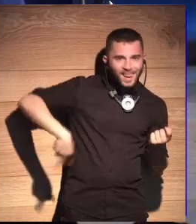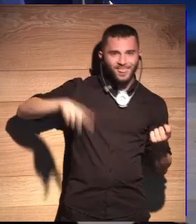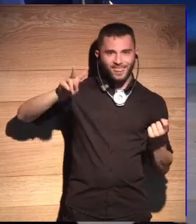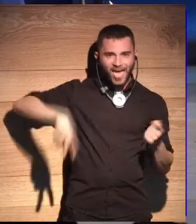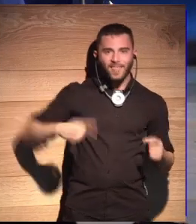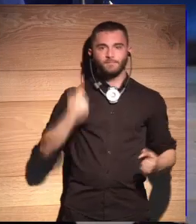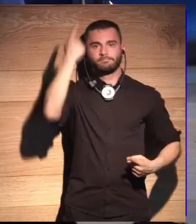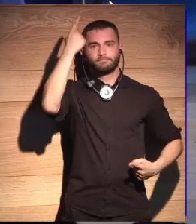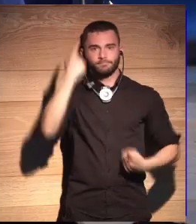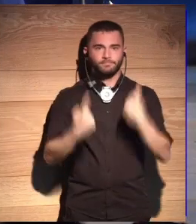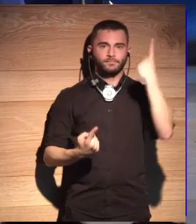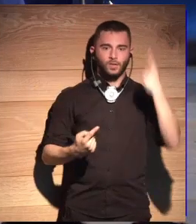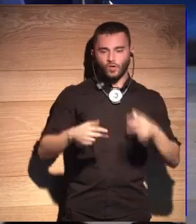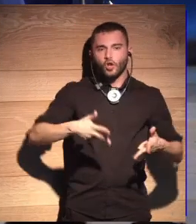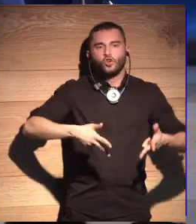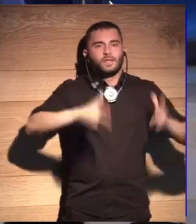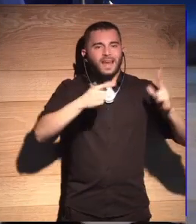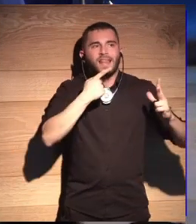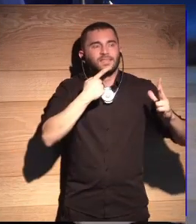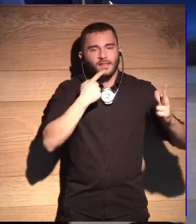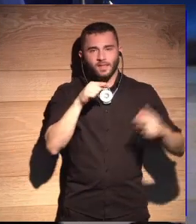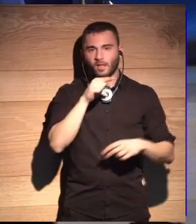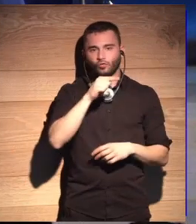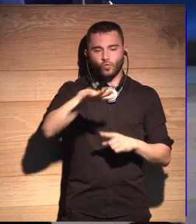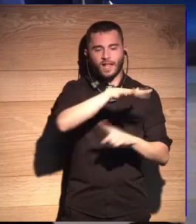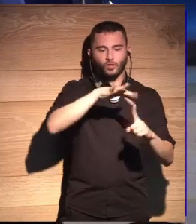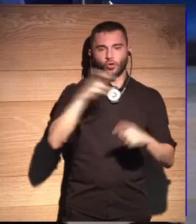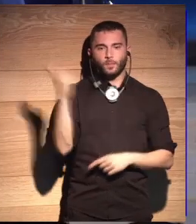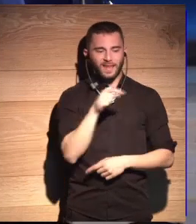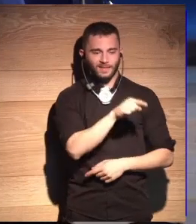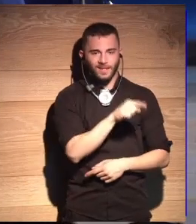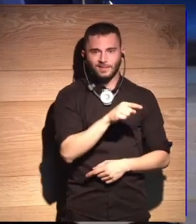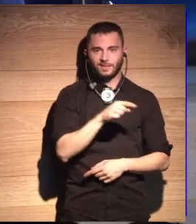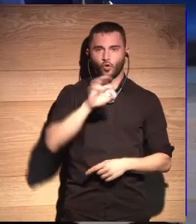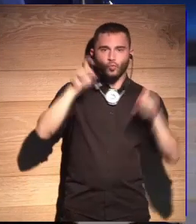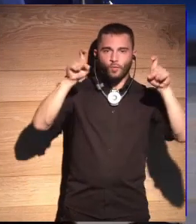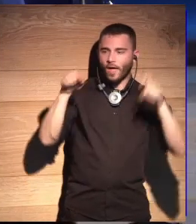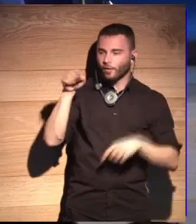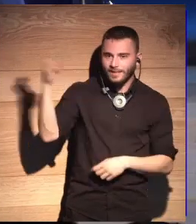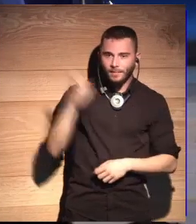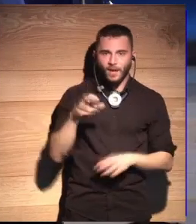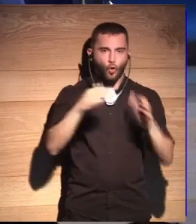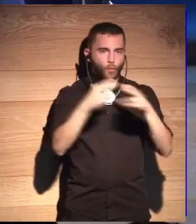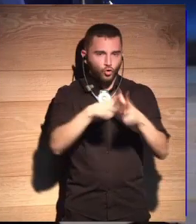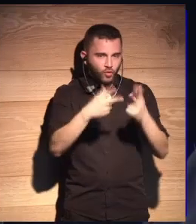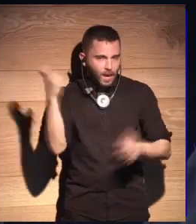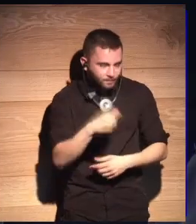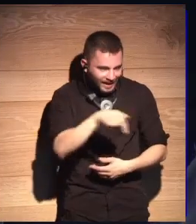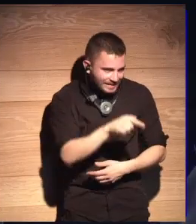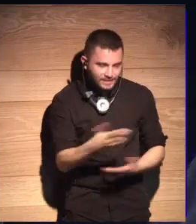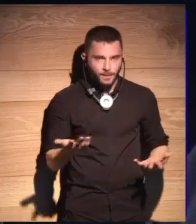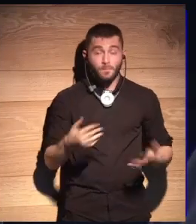say you come from these kinds of backgrounds, and it's sort of, well, you know, the liberal elites, and yes, this is true to some extent. But it's also true